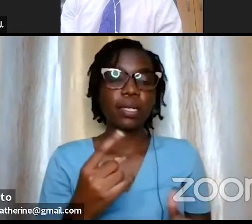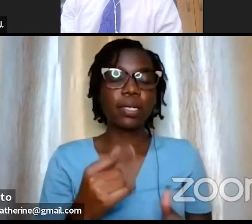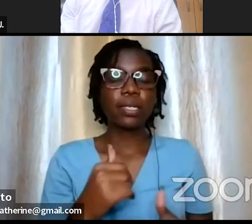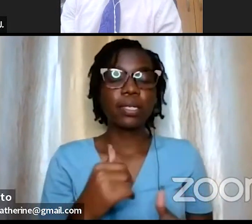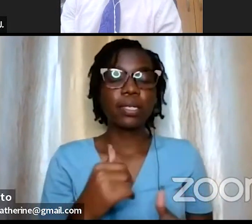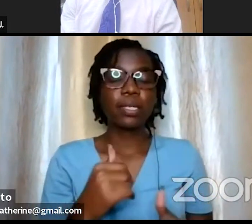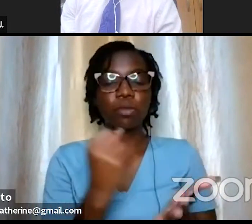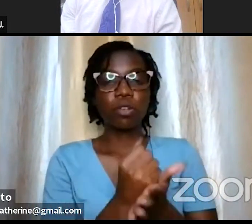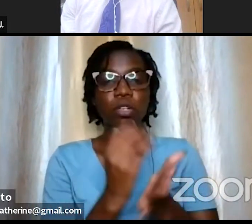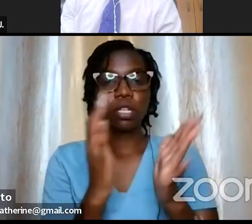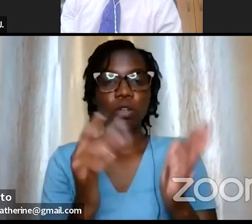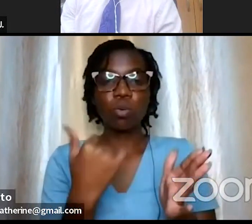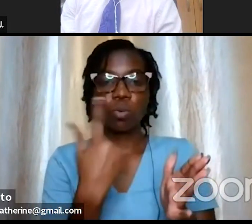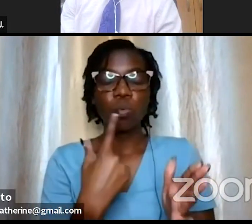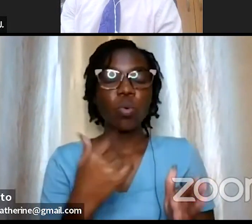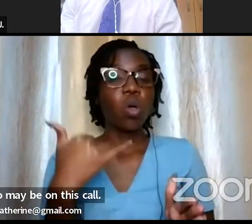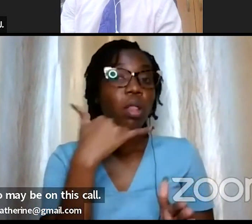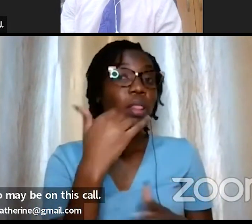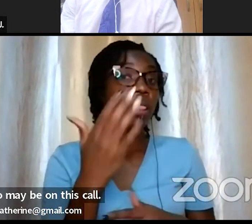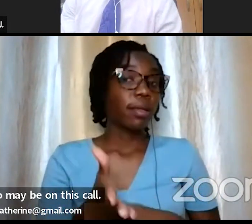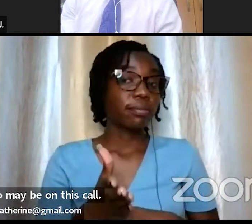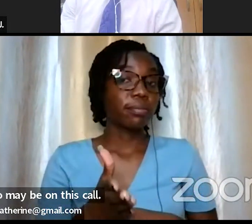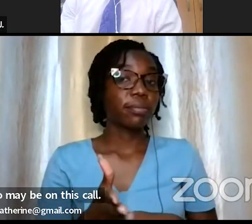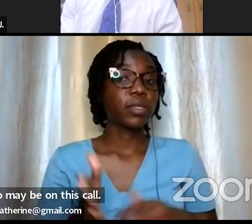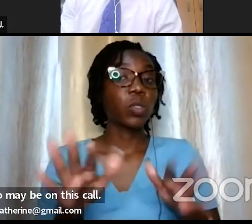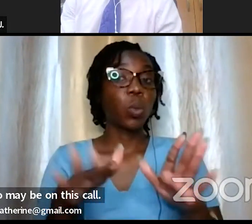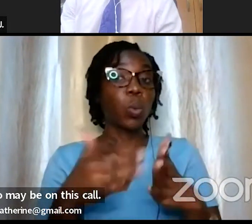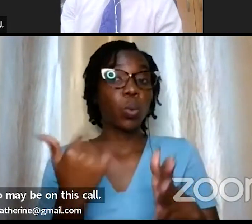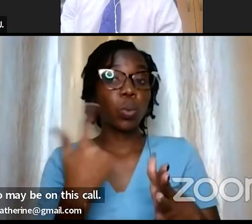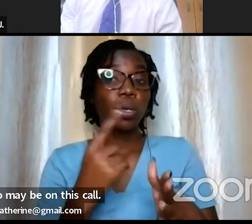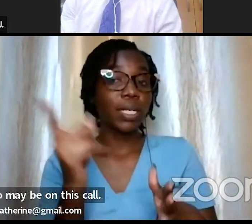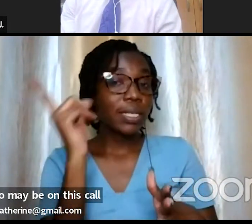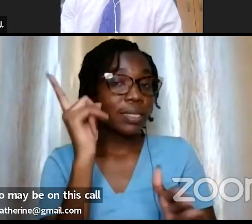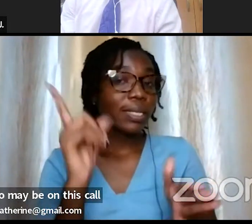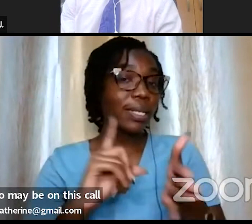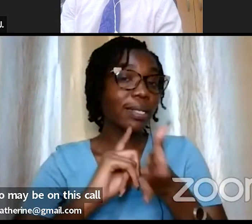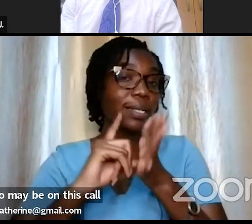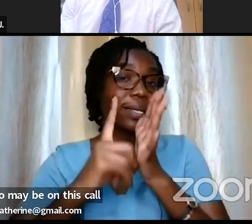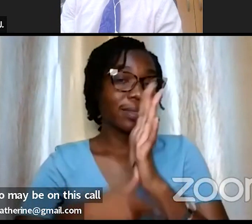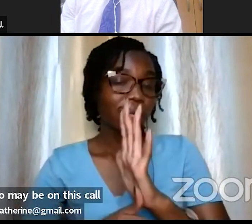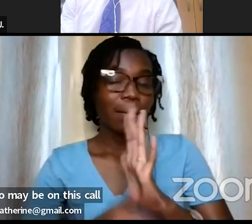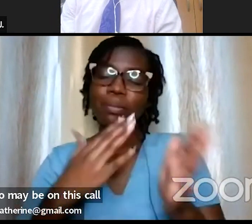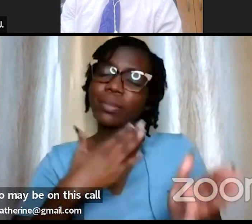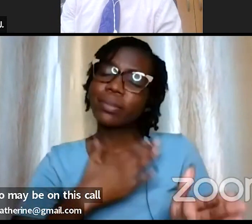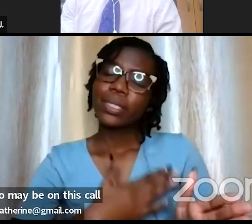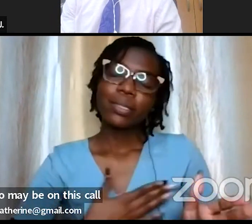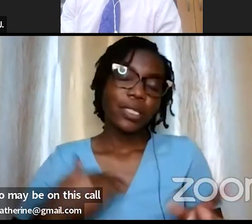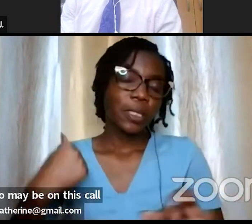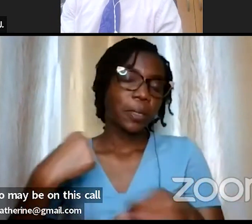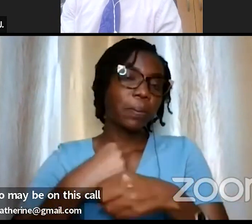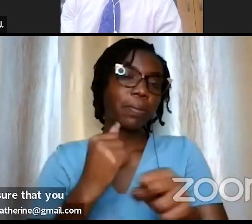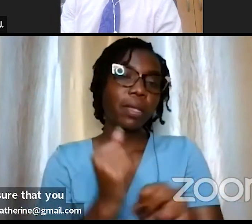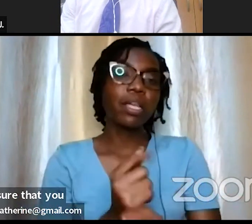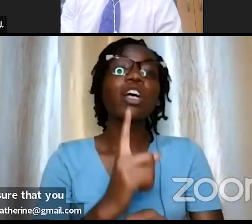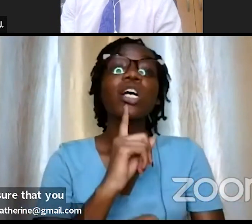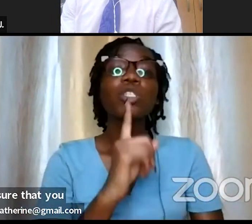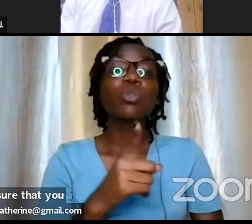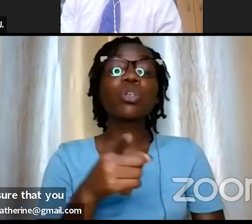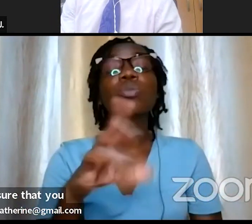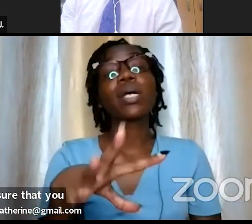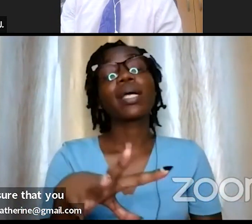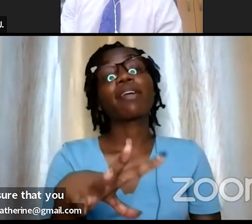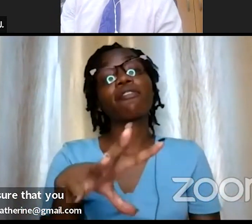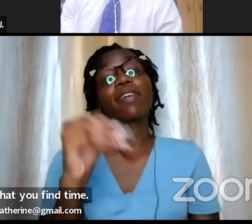employers who may be on this call or who would listen later is, make sure that you find